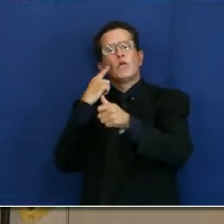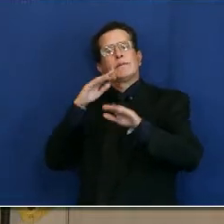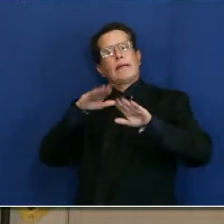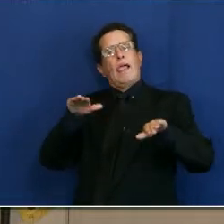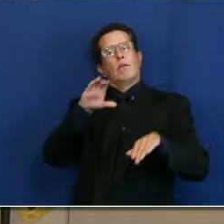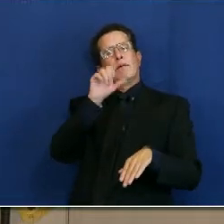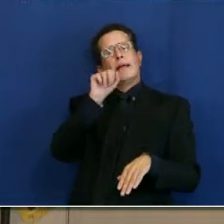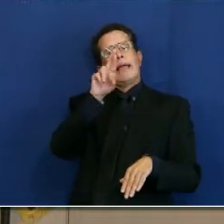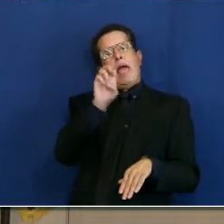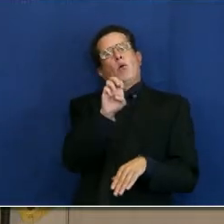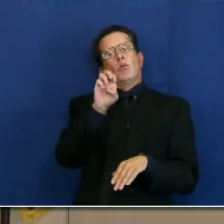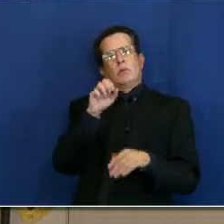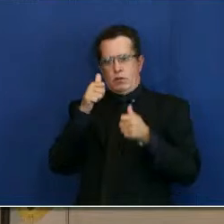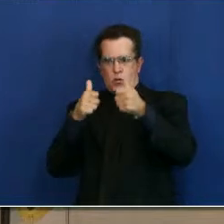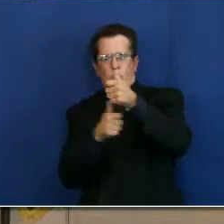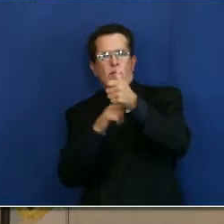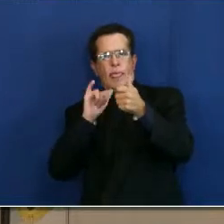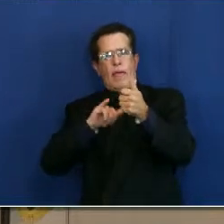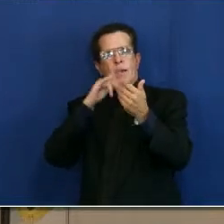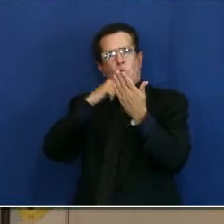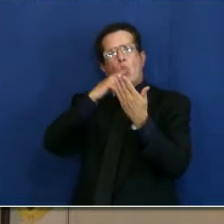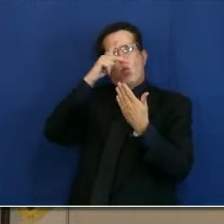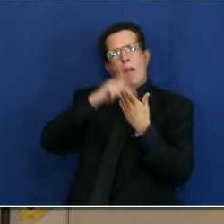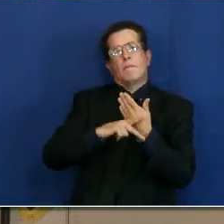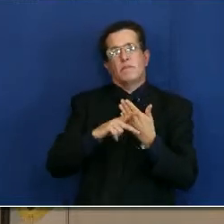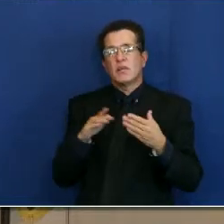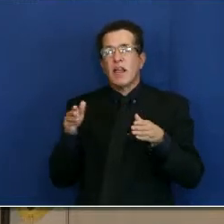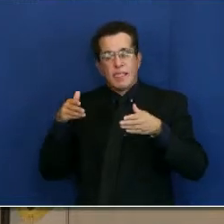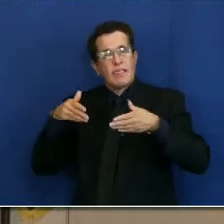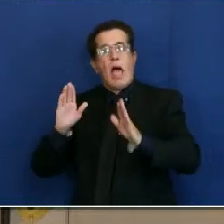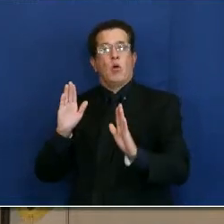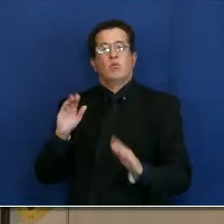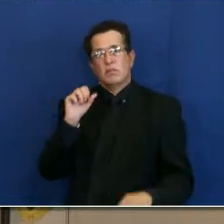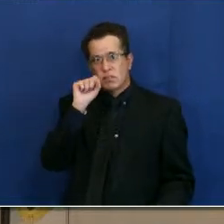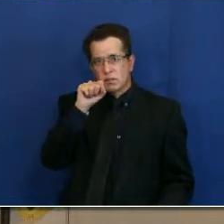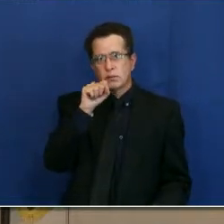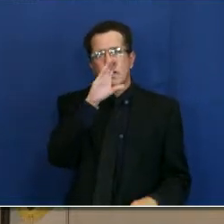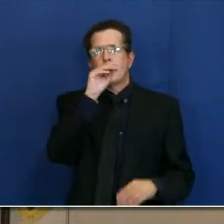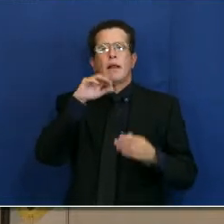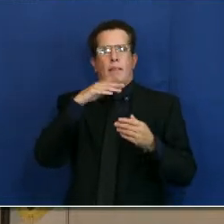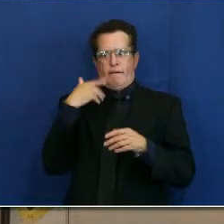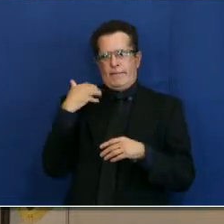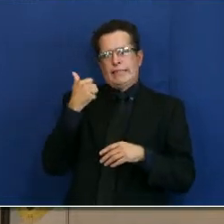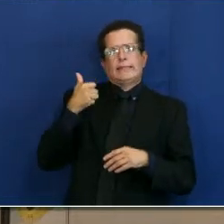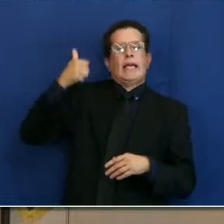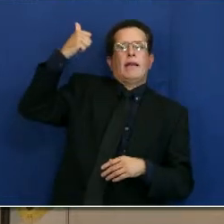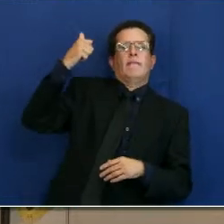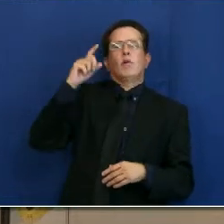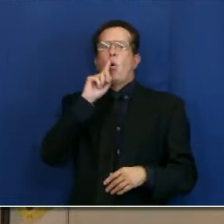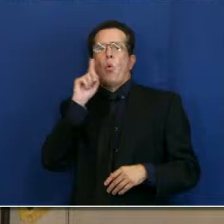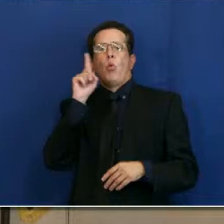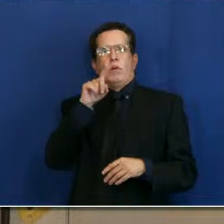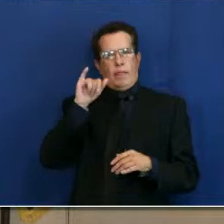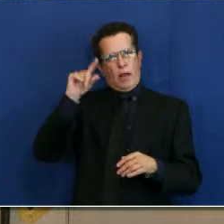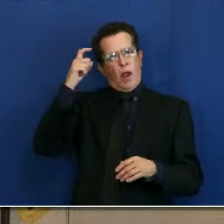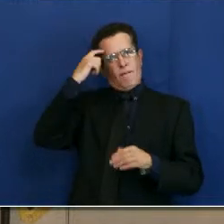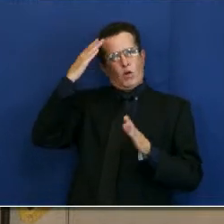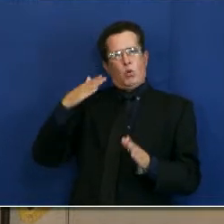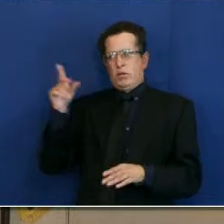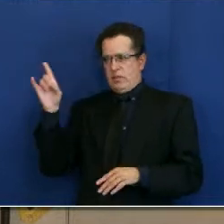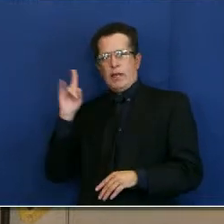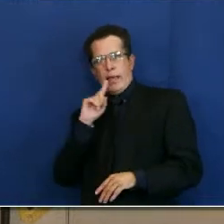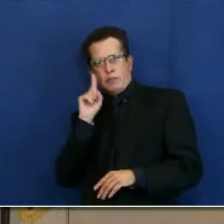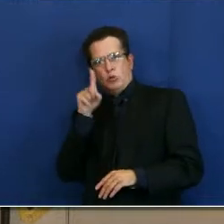And then what has happened, the second part of the question, there was an executive order that the governor issued that